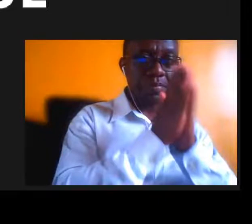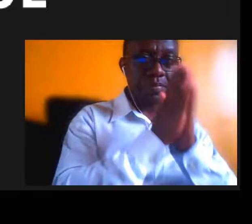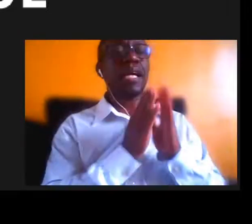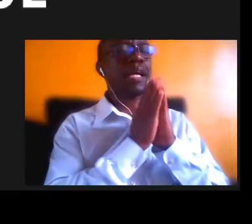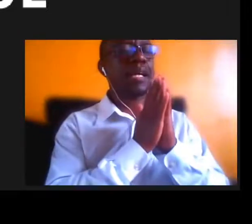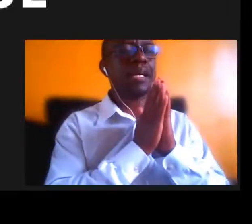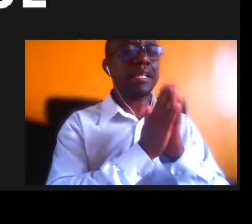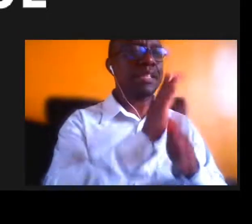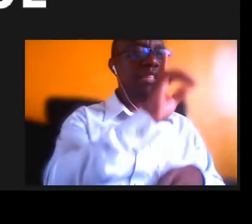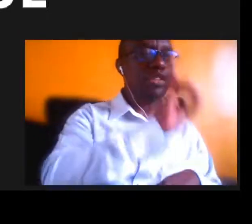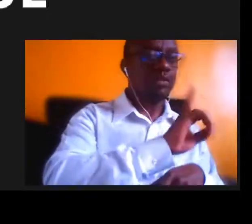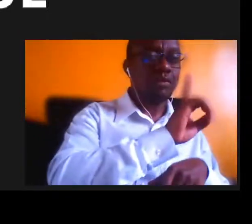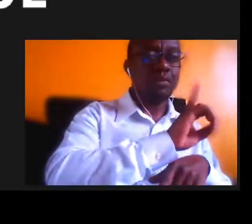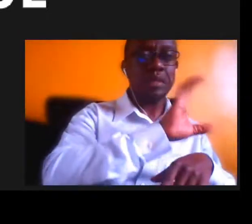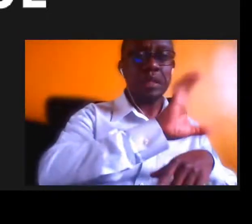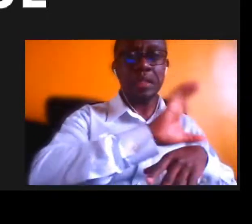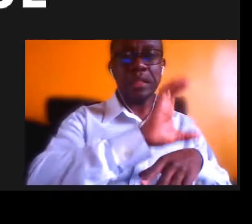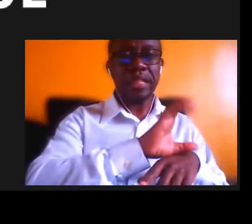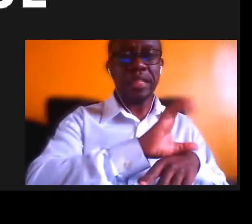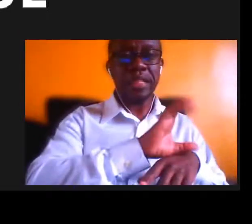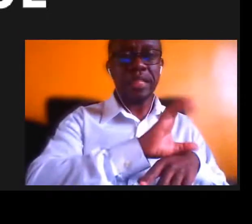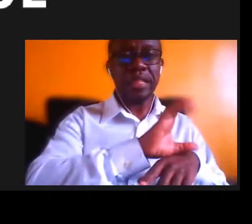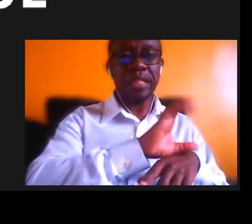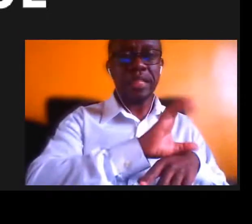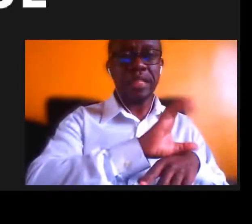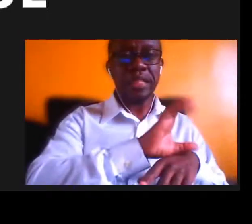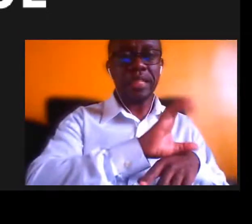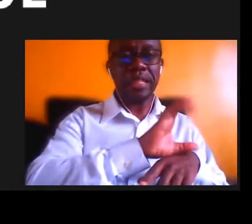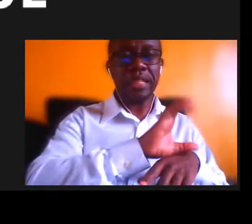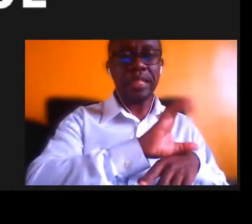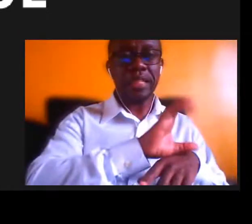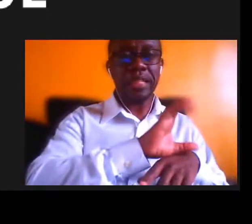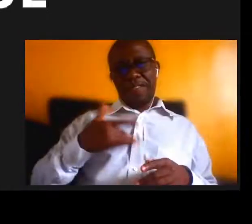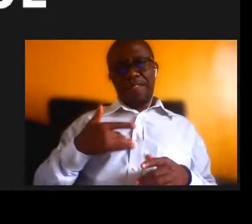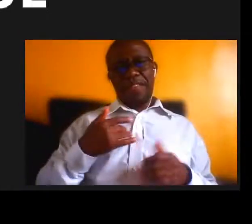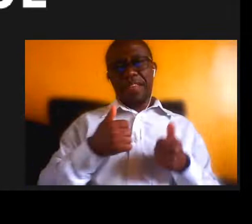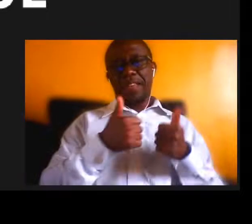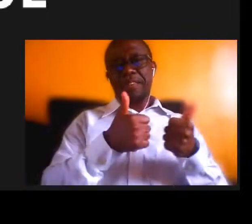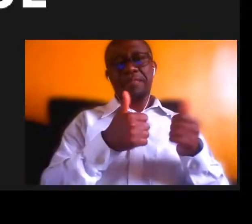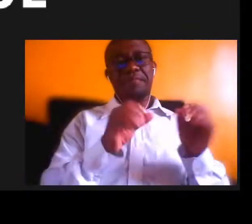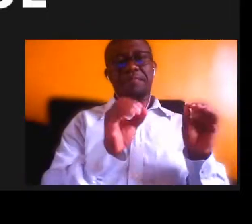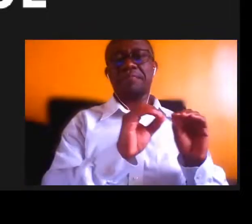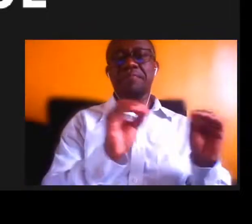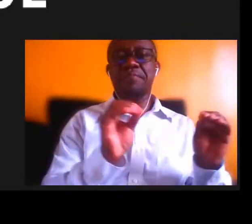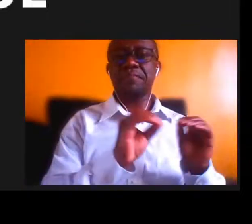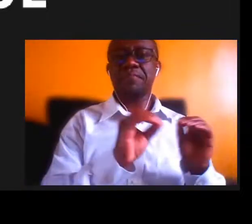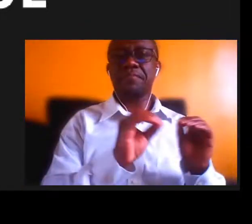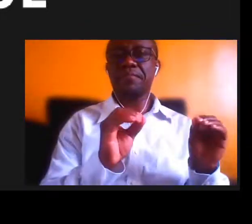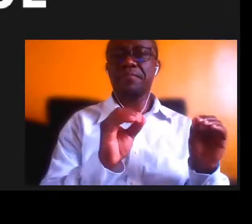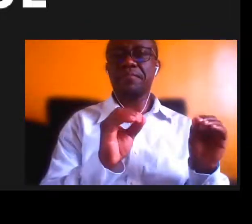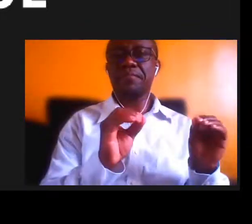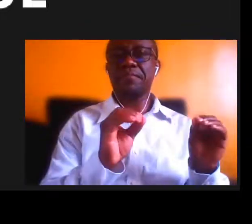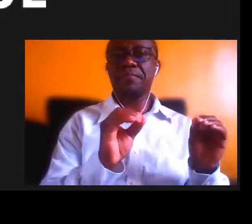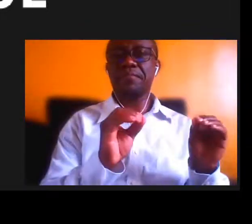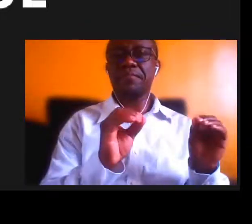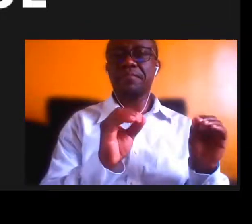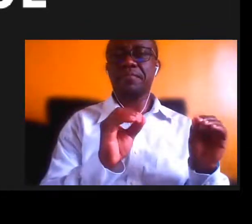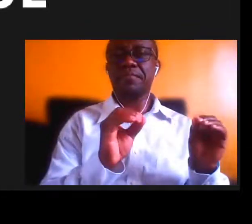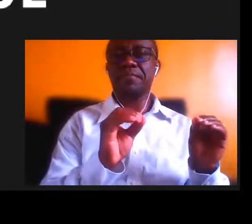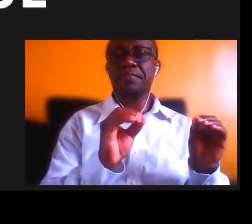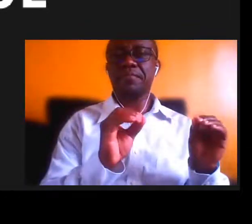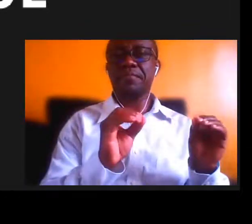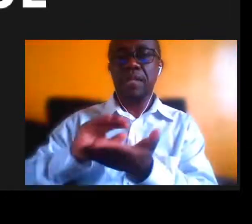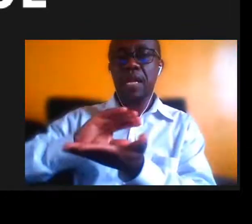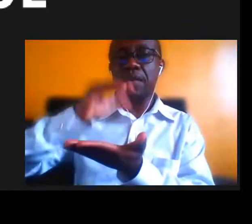idea. So we do not also have enough financial support